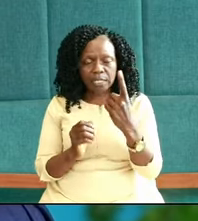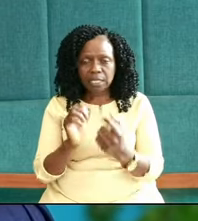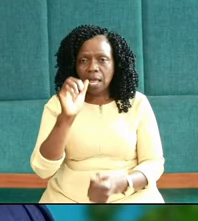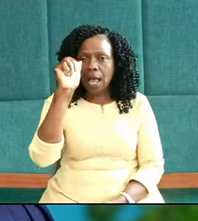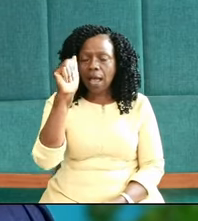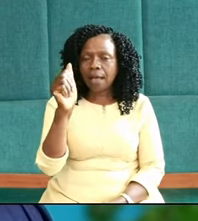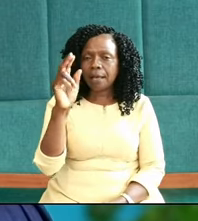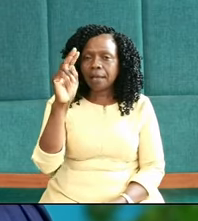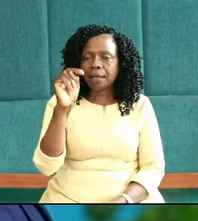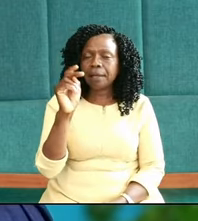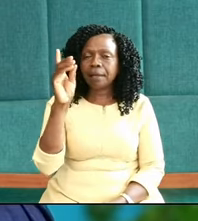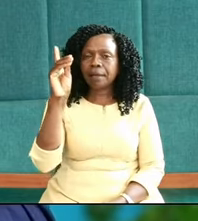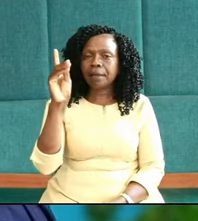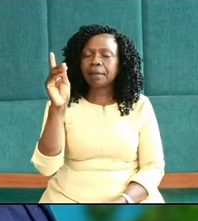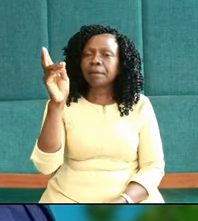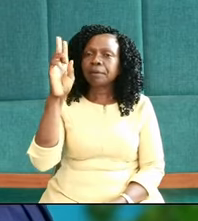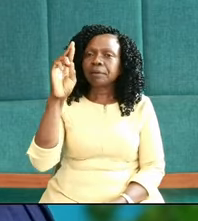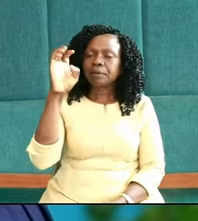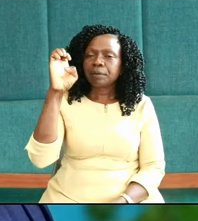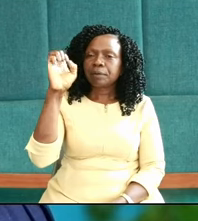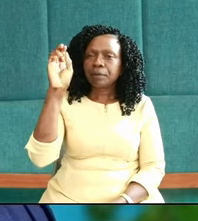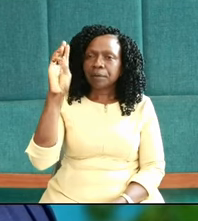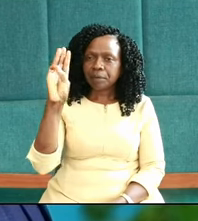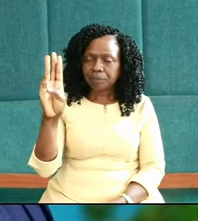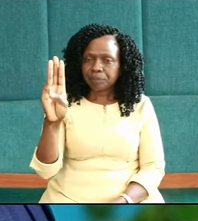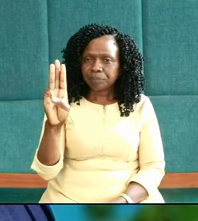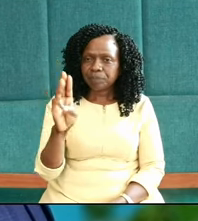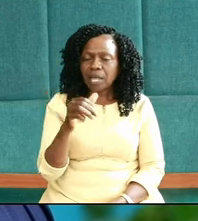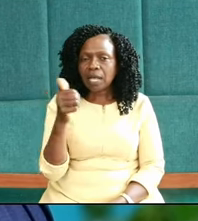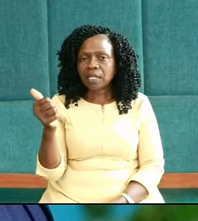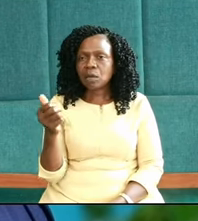there. Another one is not mentioned,